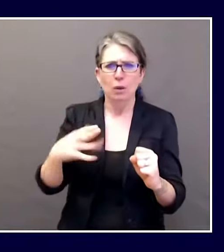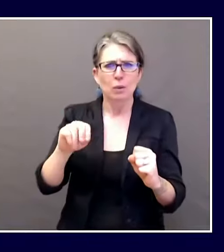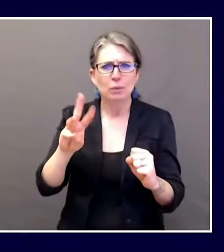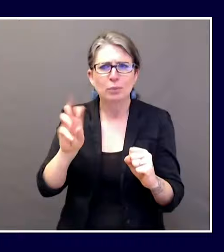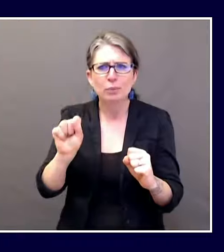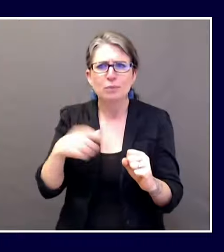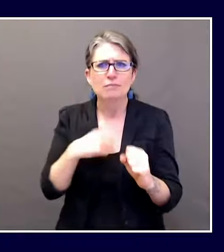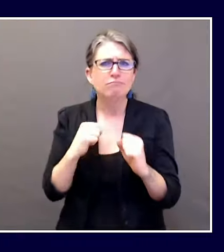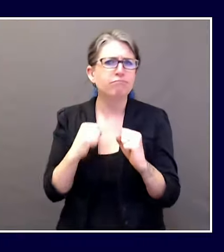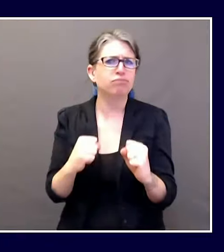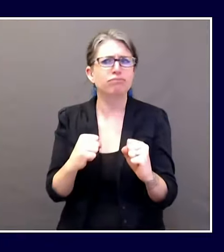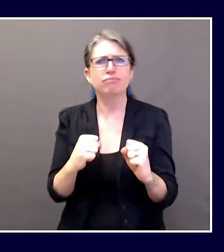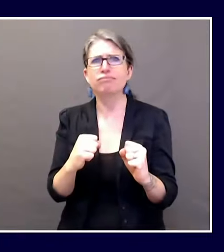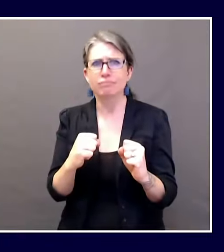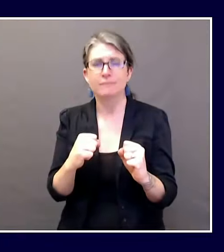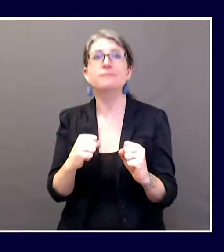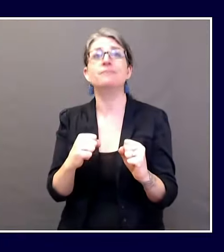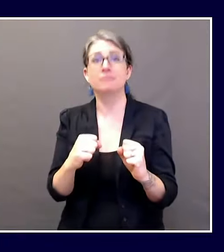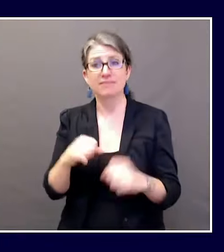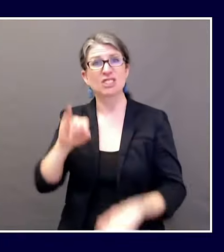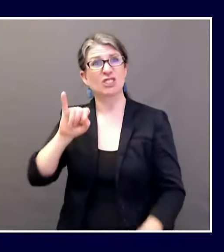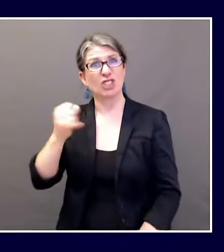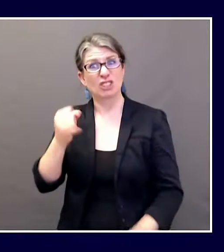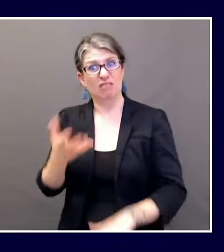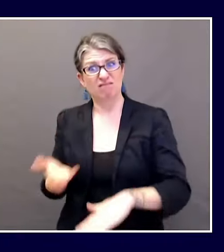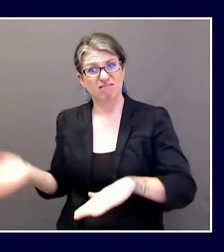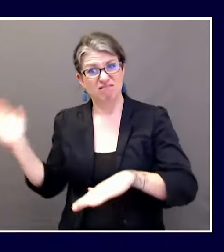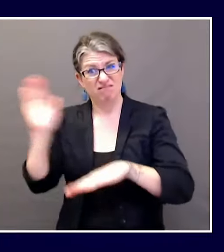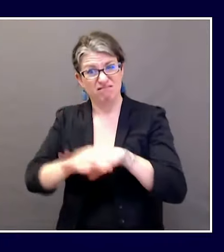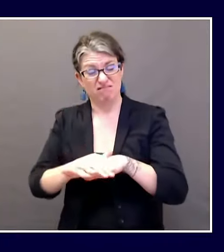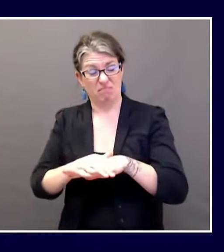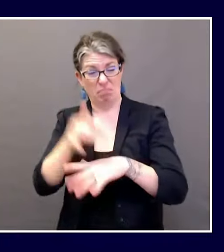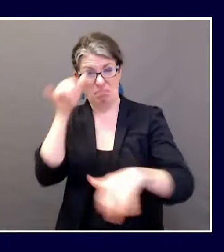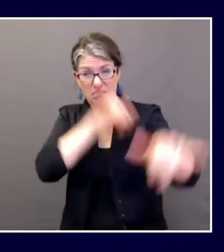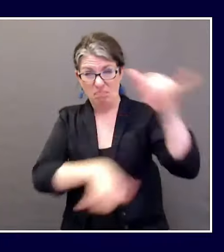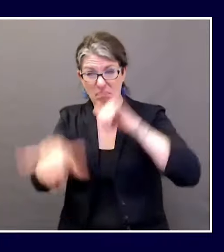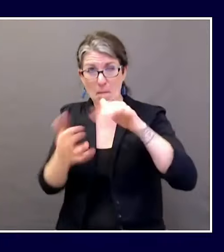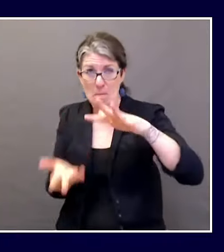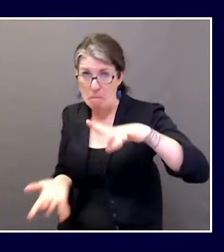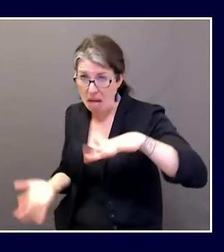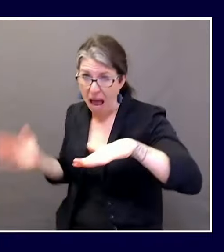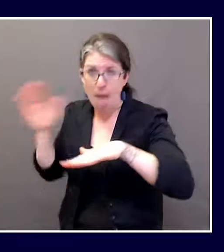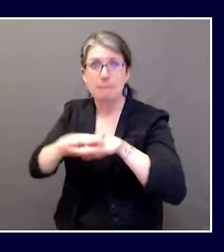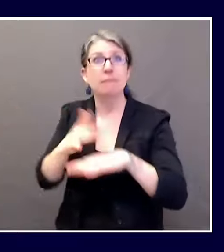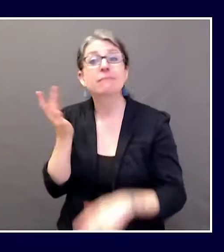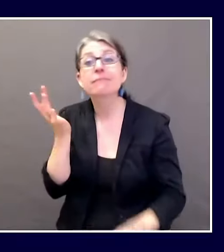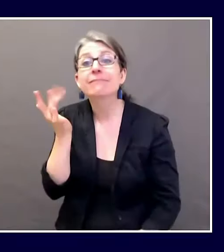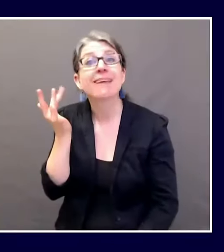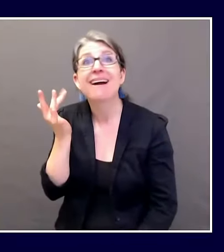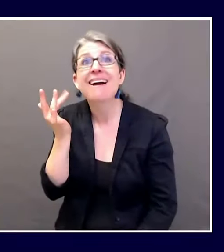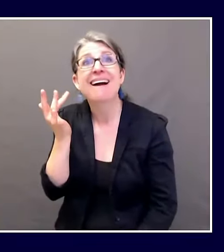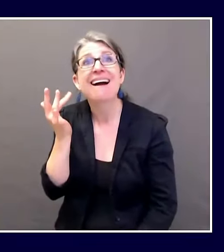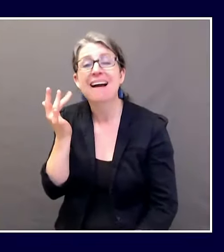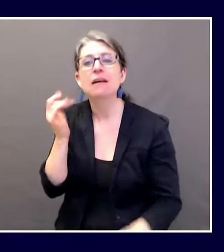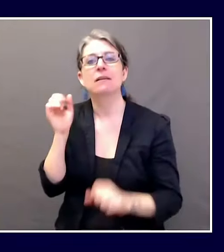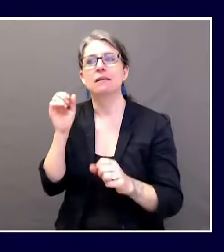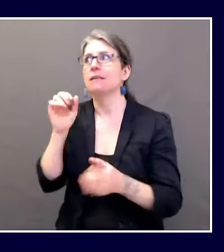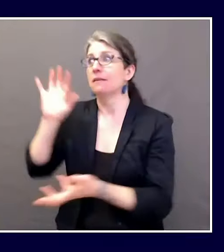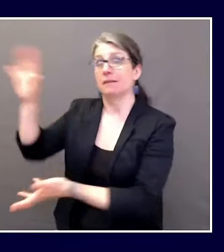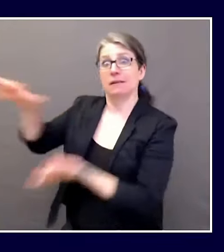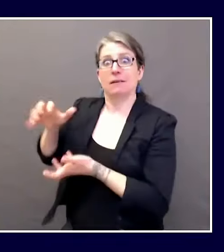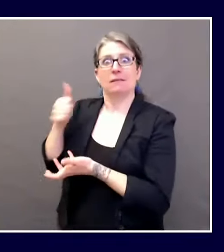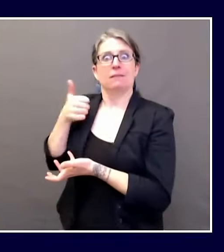in particular affords us significant flexibility. It helps us vaccinate, for example, residents